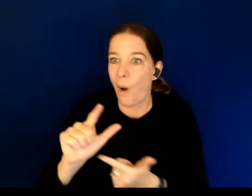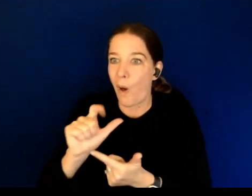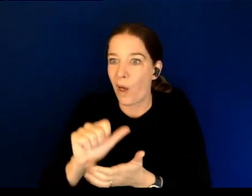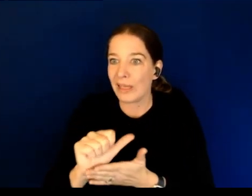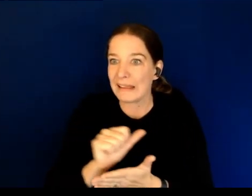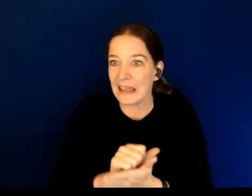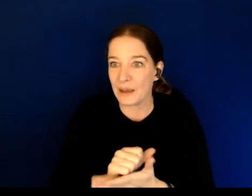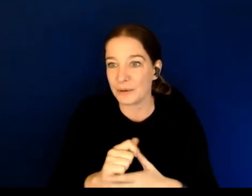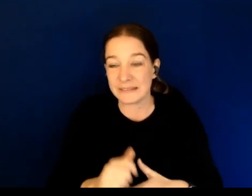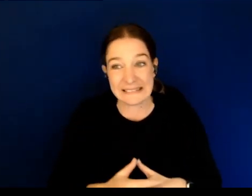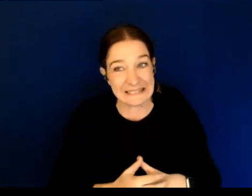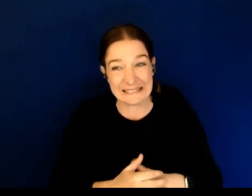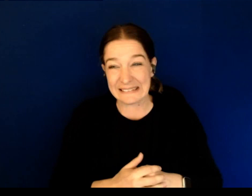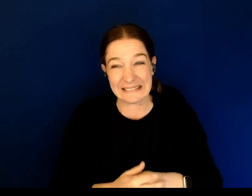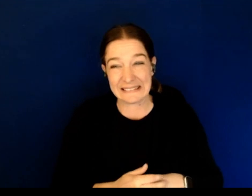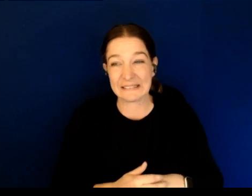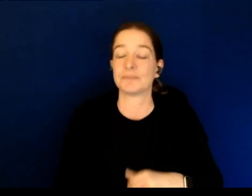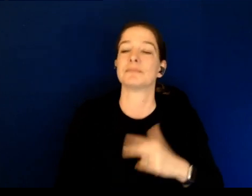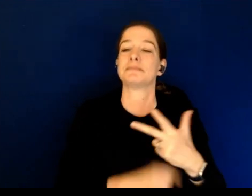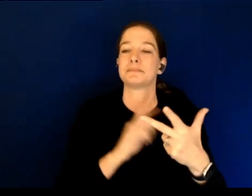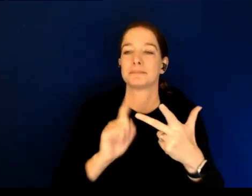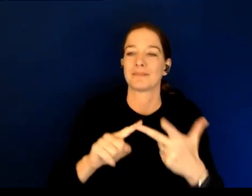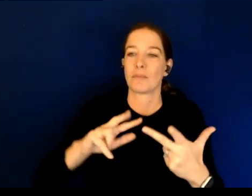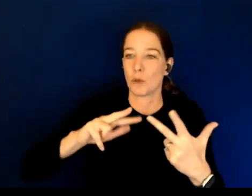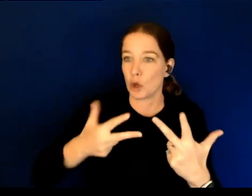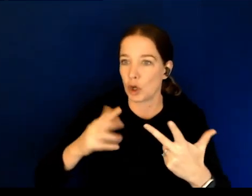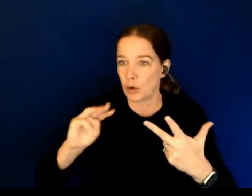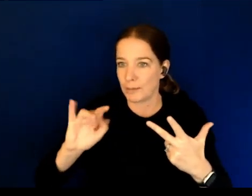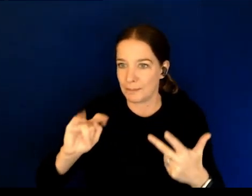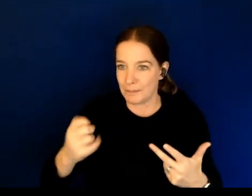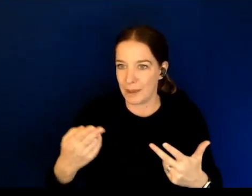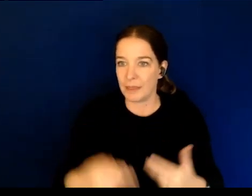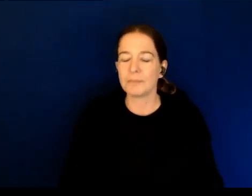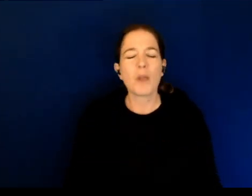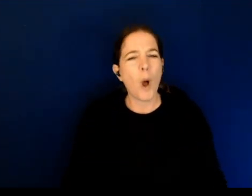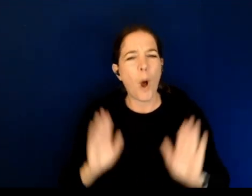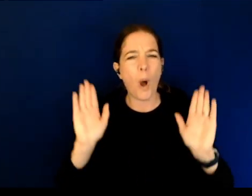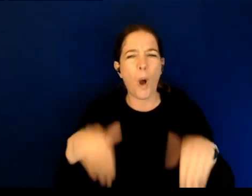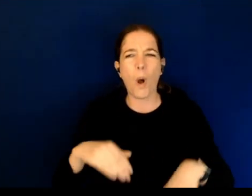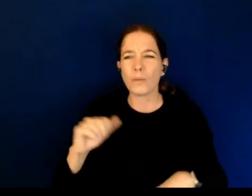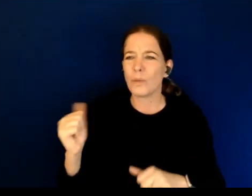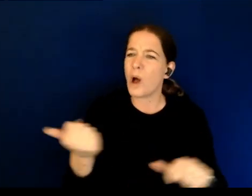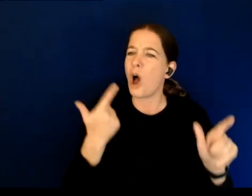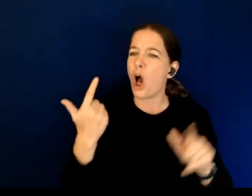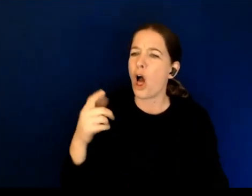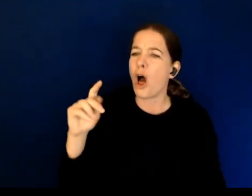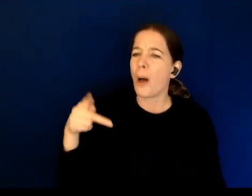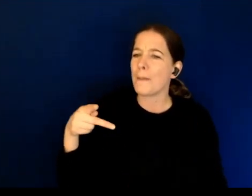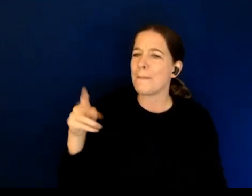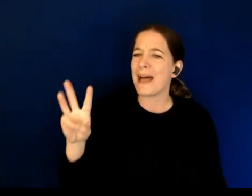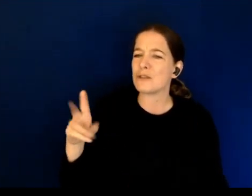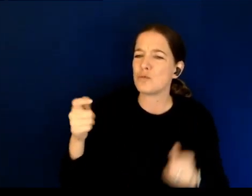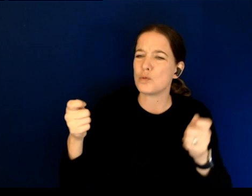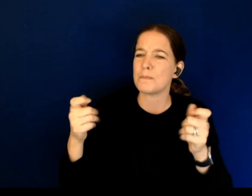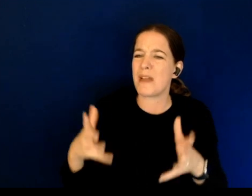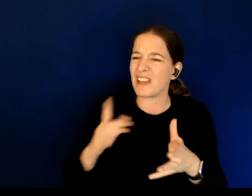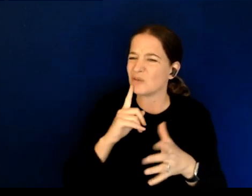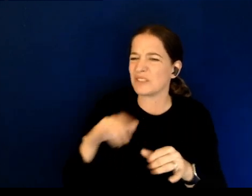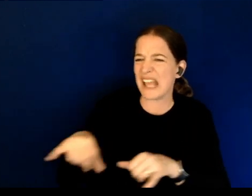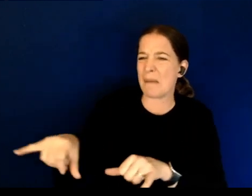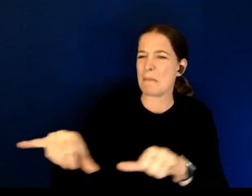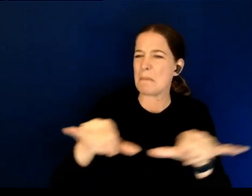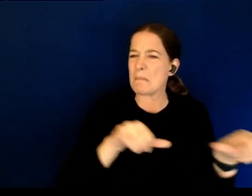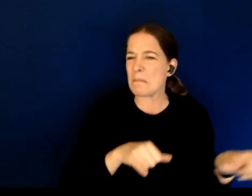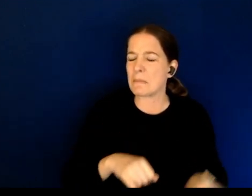Myth 3. All password managers are the same. There is a misconception